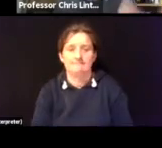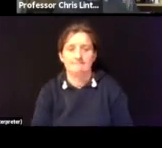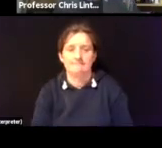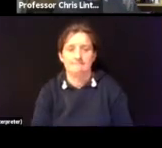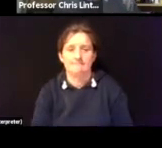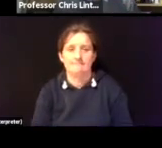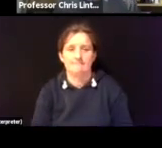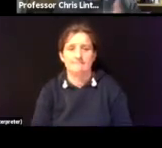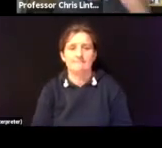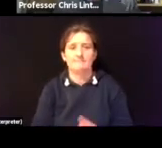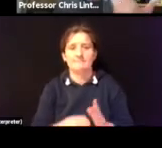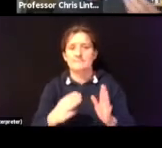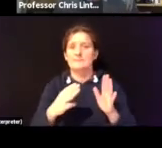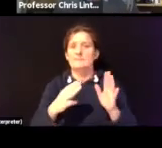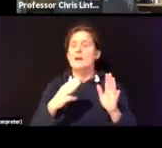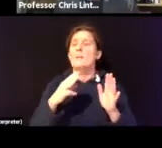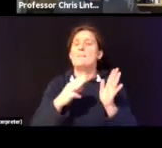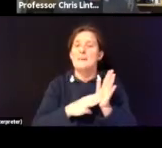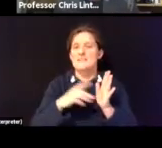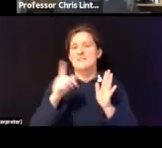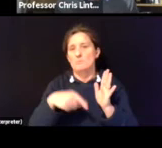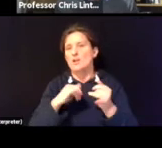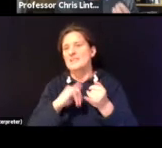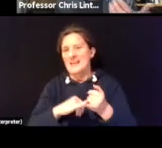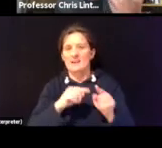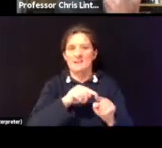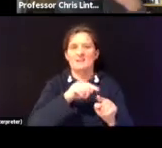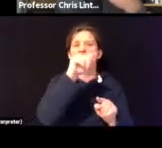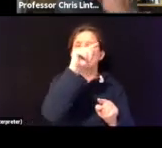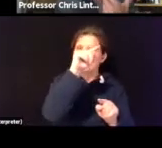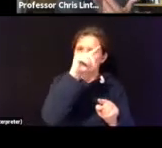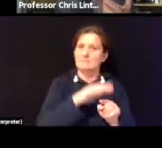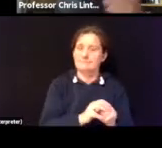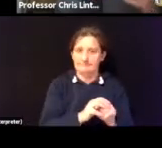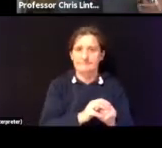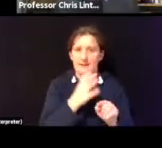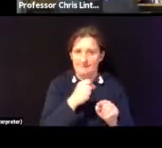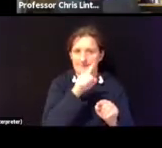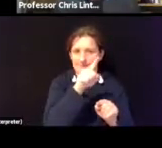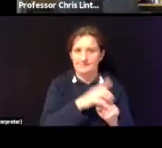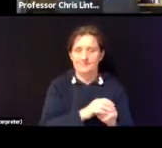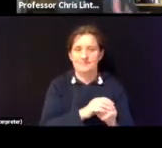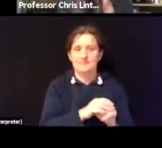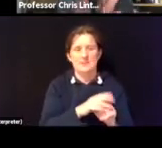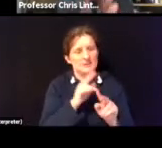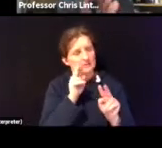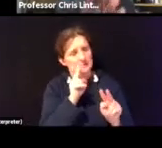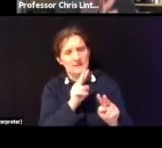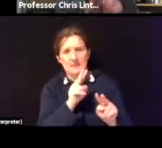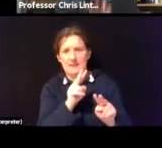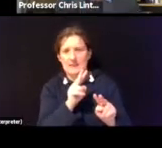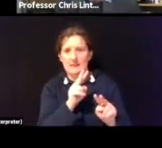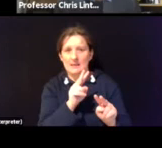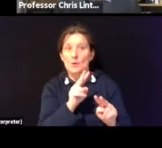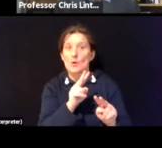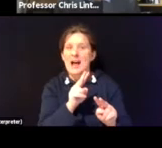that graph is ms, which is meters per second. And so we have to measure how fast a star is moving to a precision